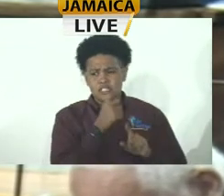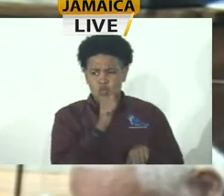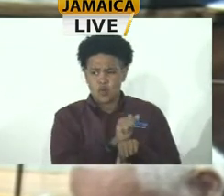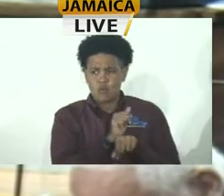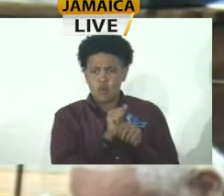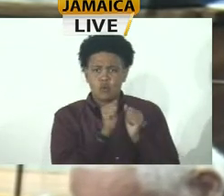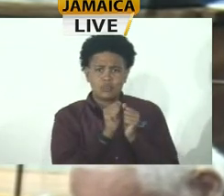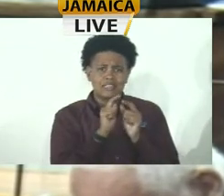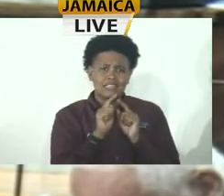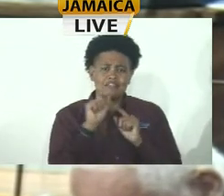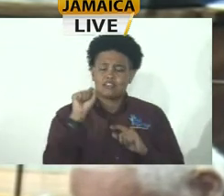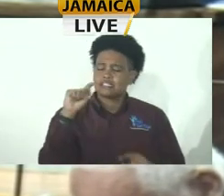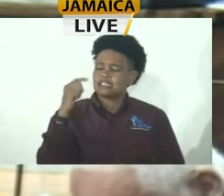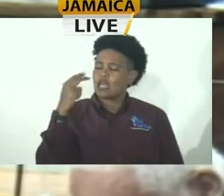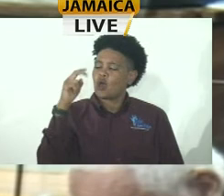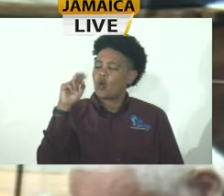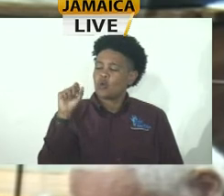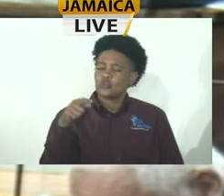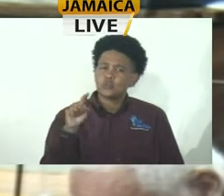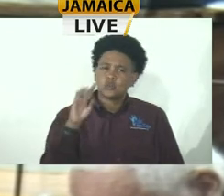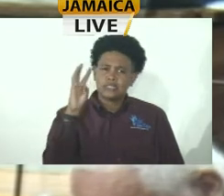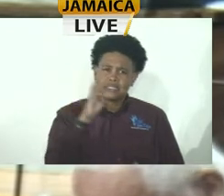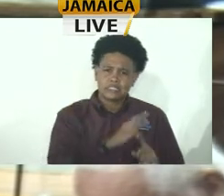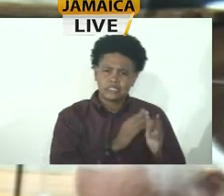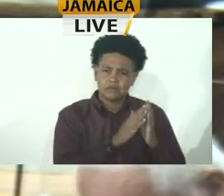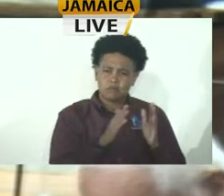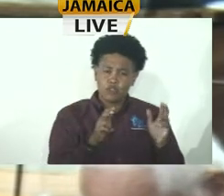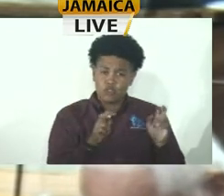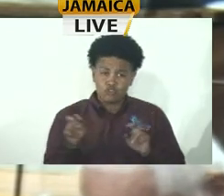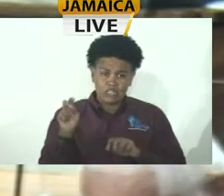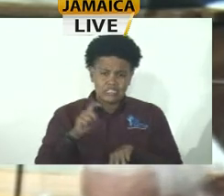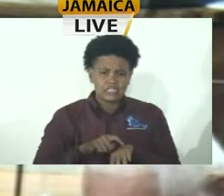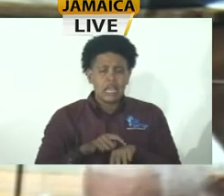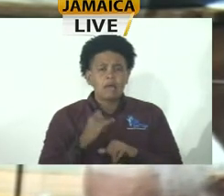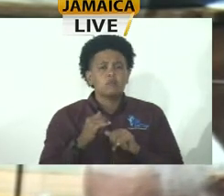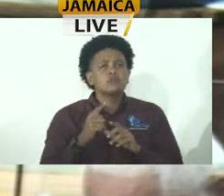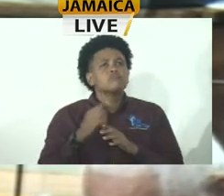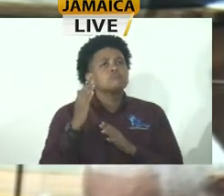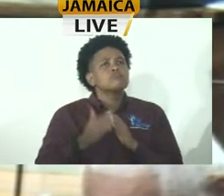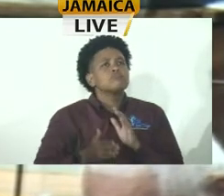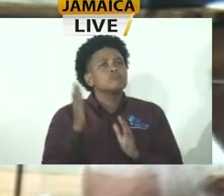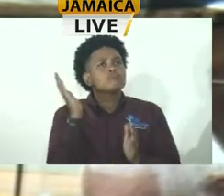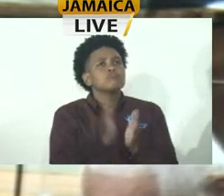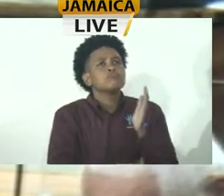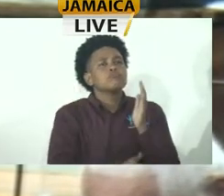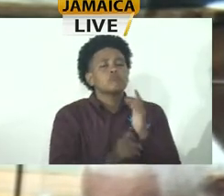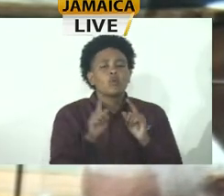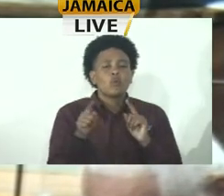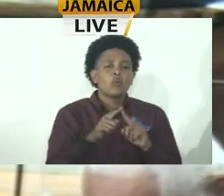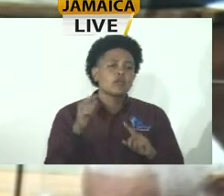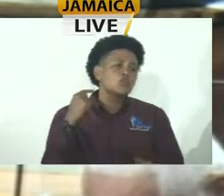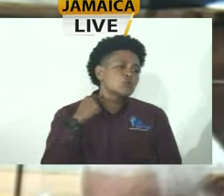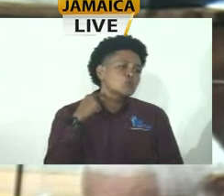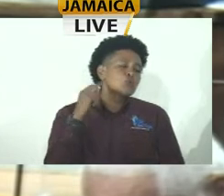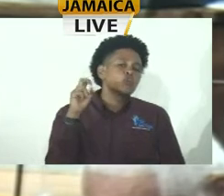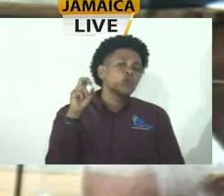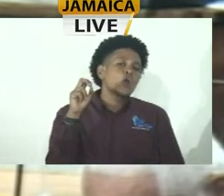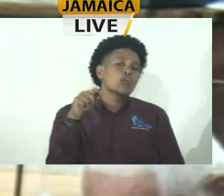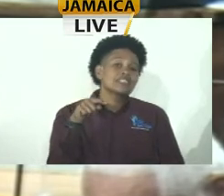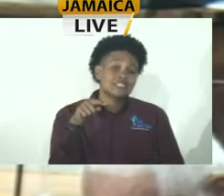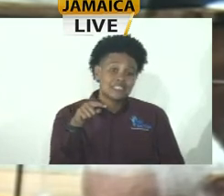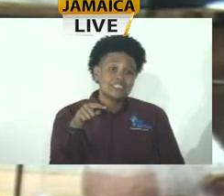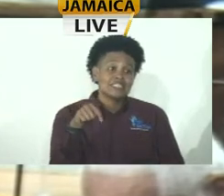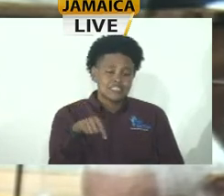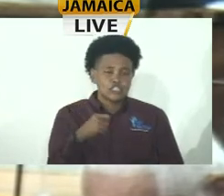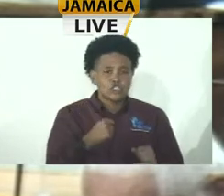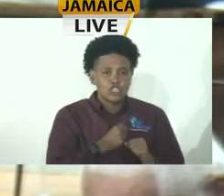stakeholders throughout the six-month transition period which comes to an end i remind you on june 30th of